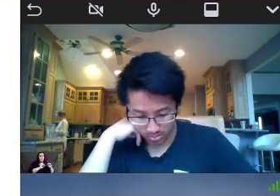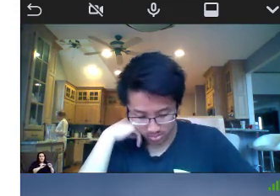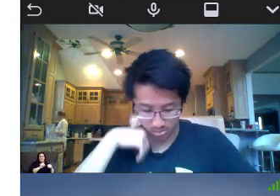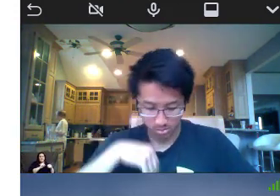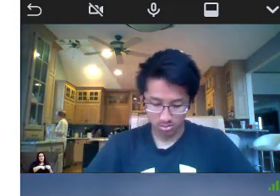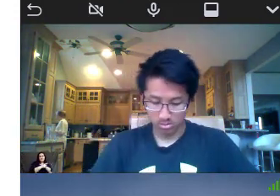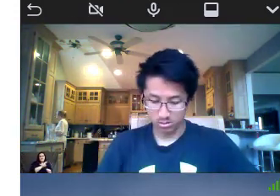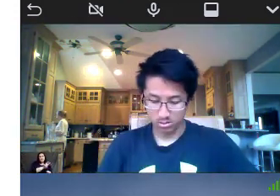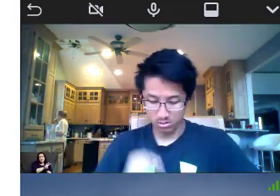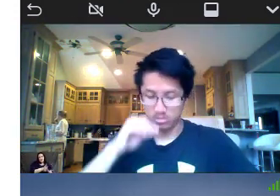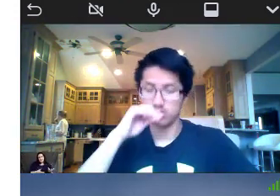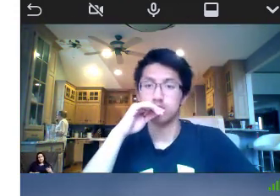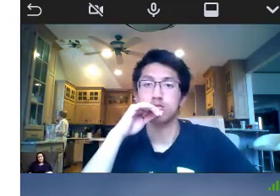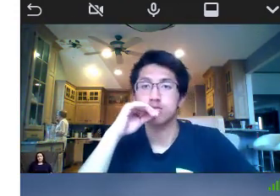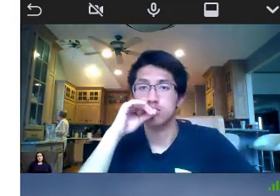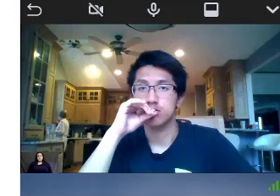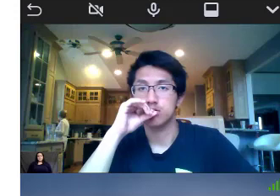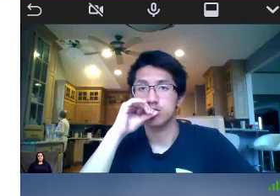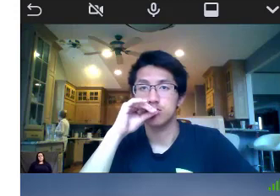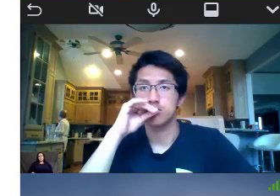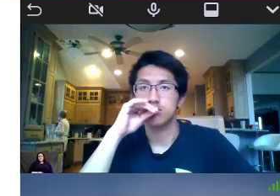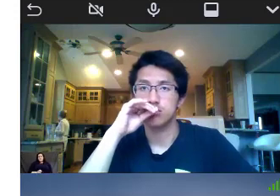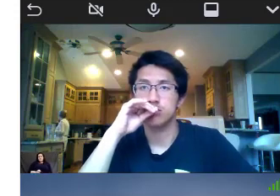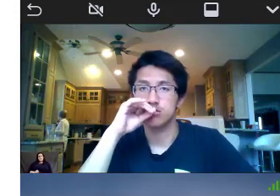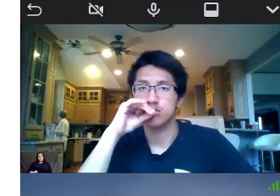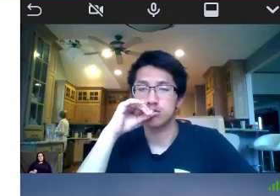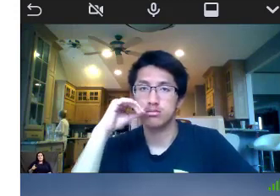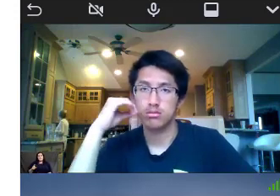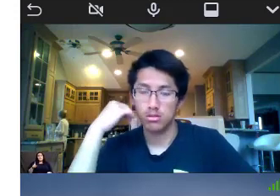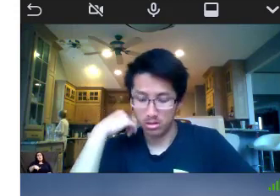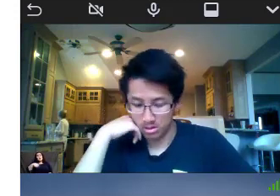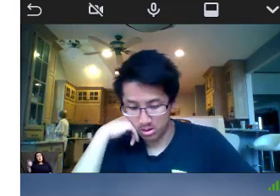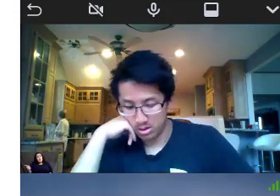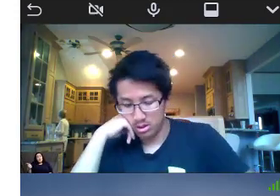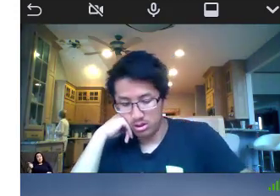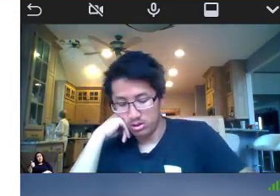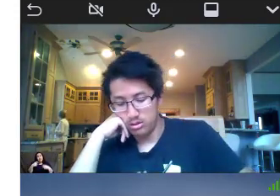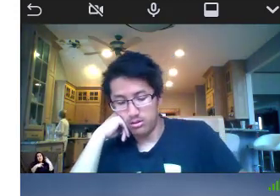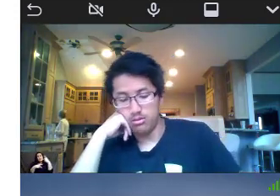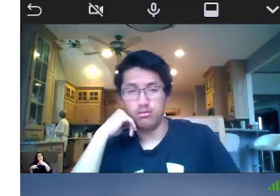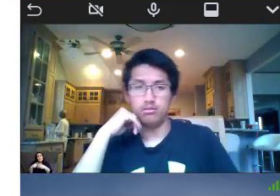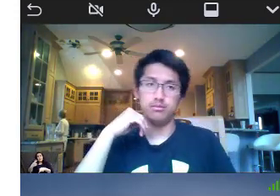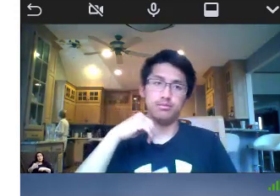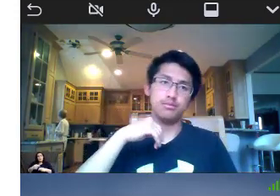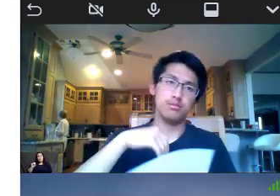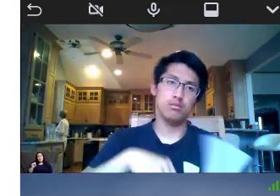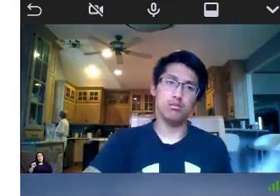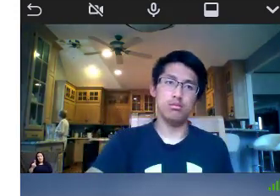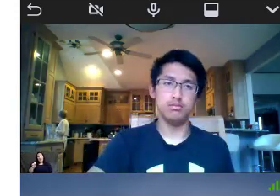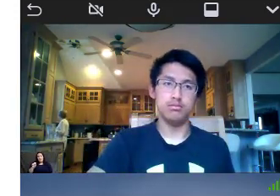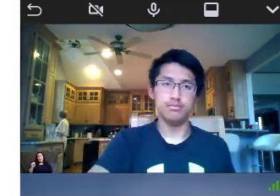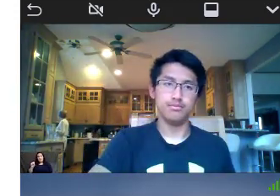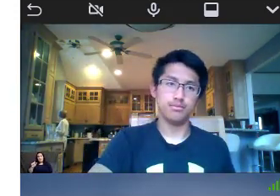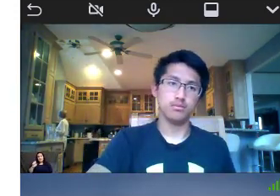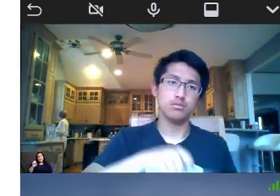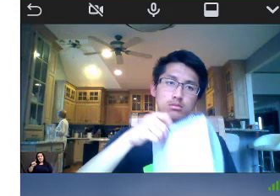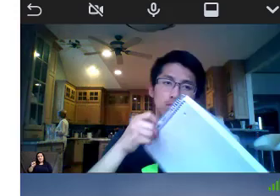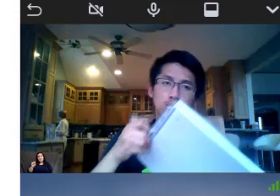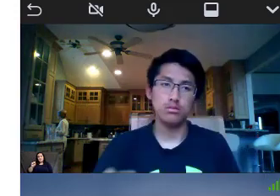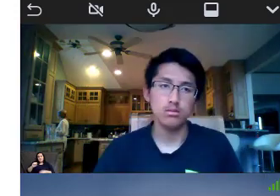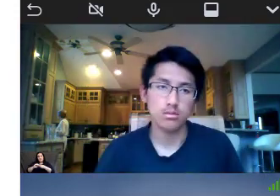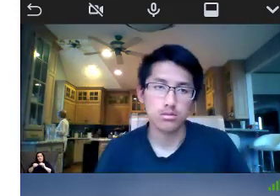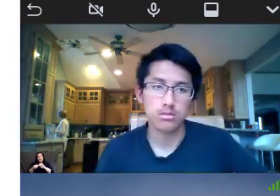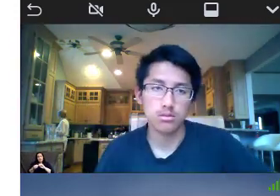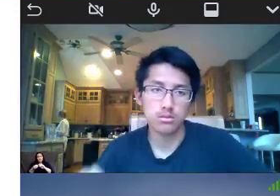We're also going to talk about another dimensionless parameter called the Nusselt number. So the Nusselt number is like a dimensionless